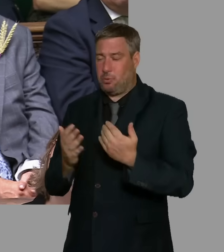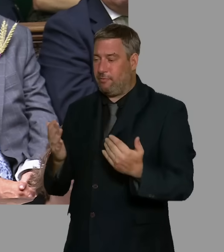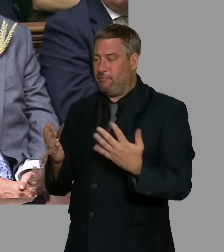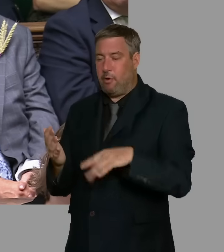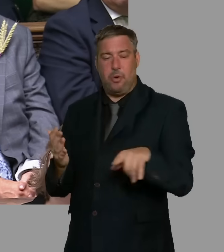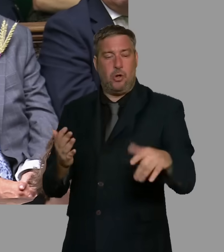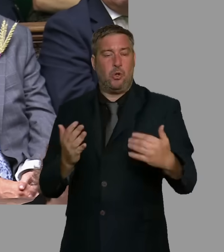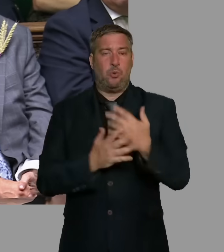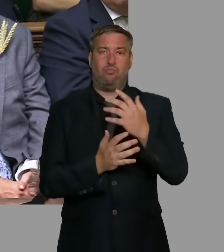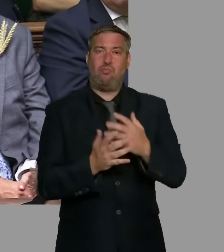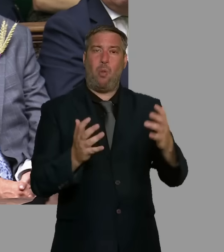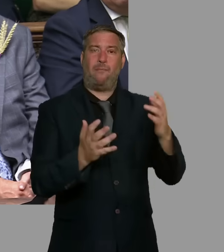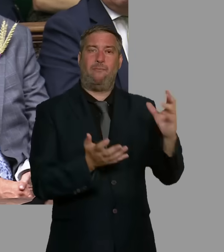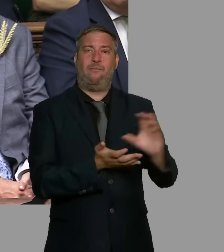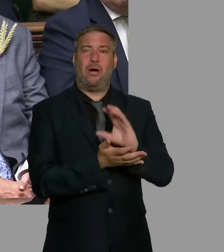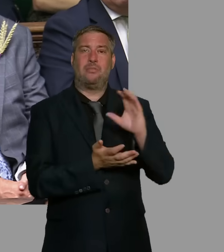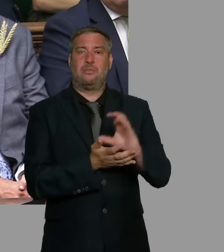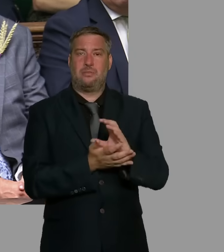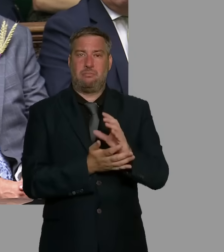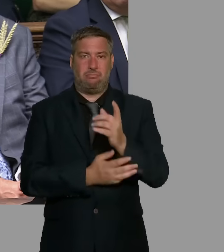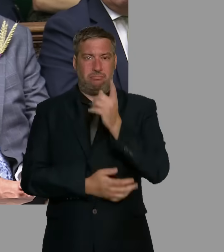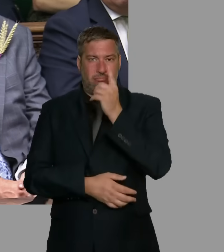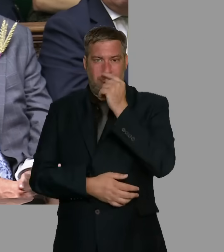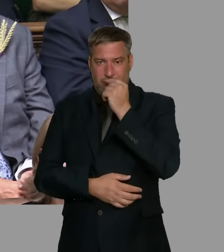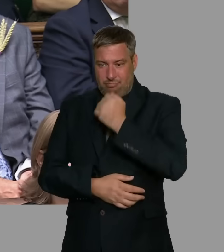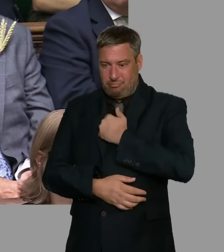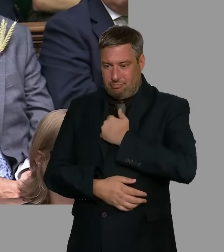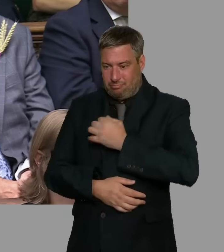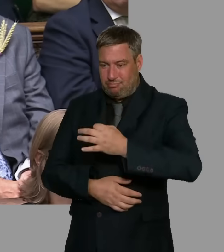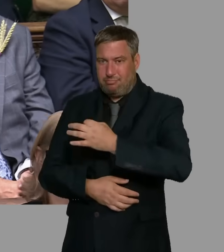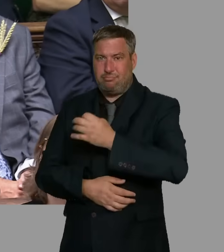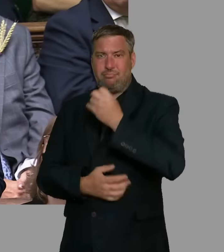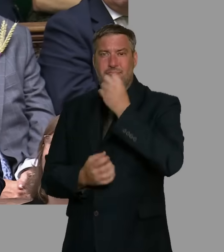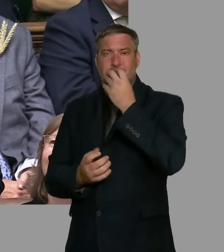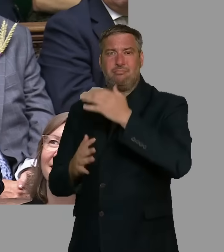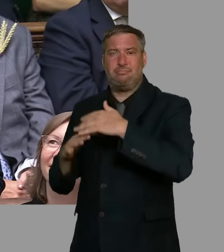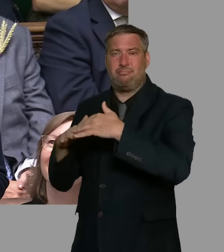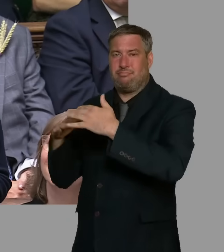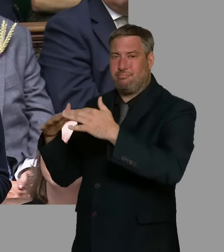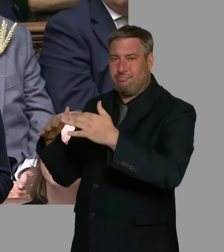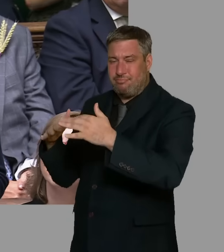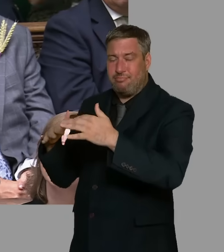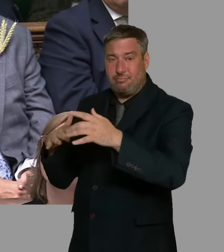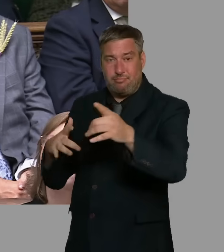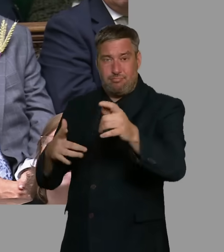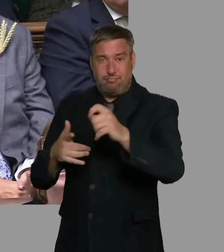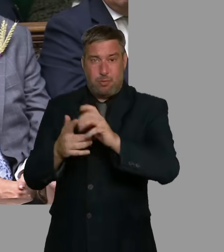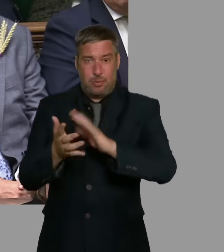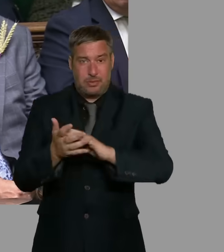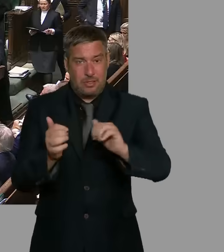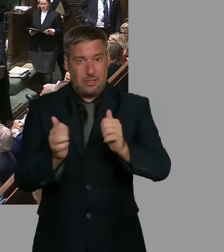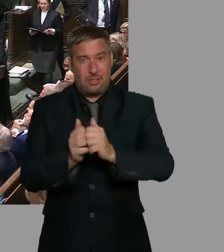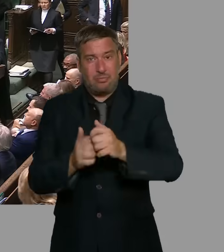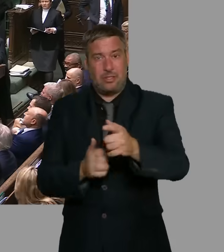decline is key to this Labour government, and will he ask the new Business Secretary to meet with me to discuss this